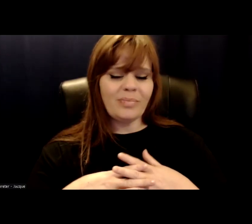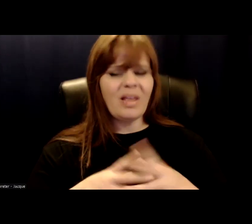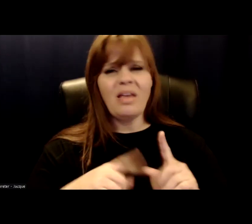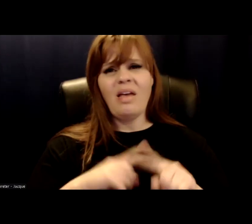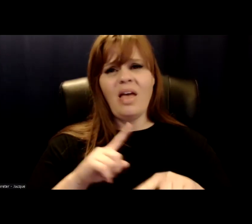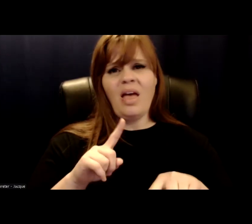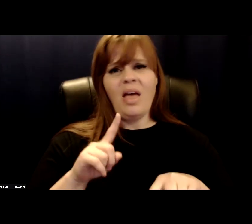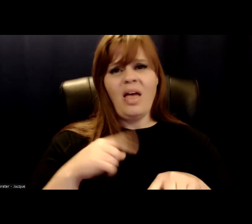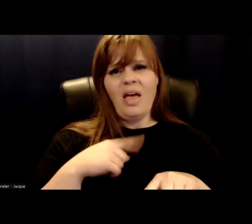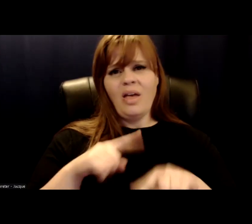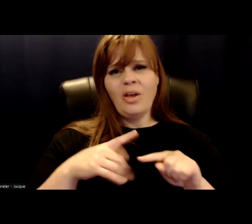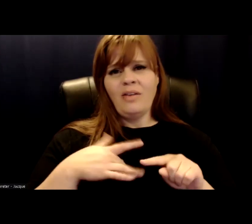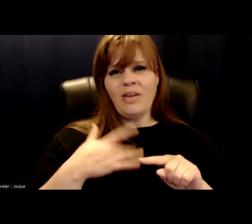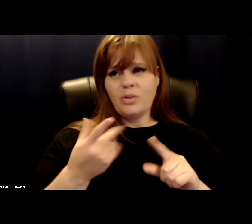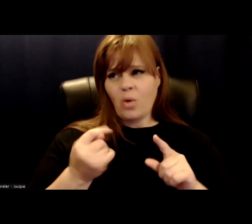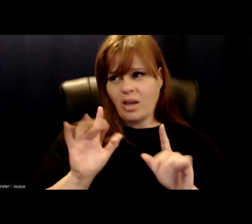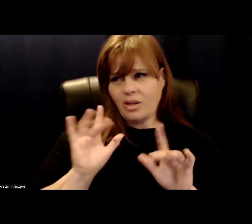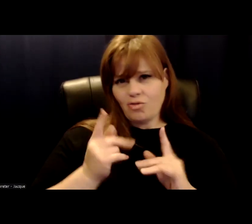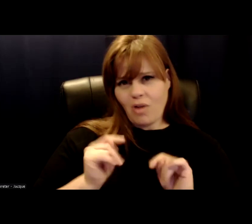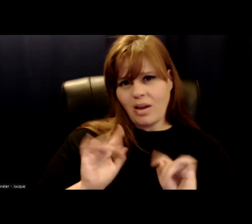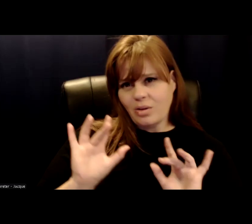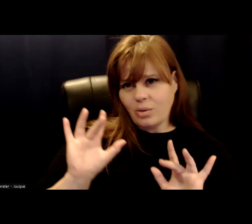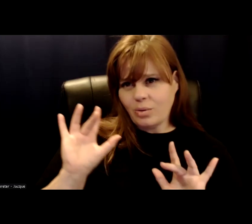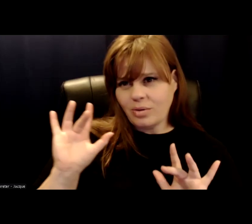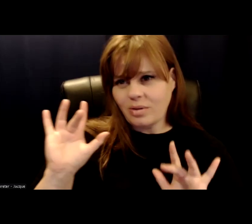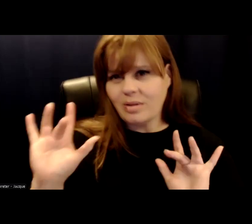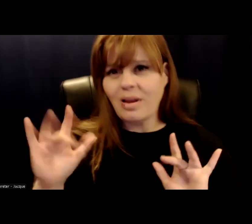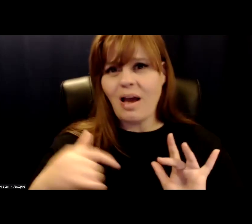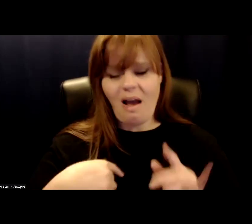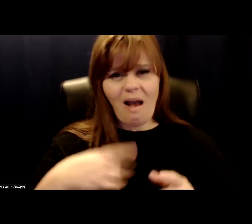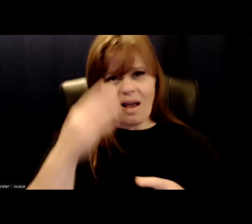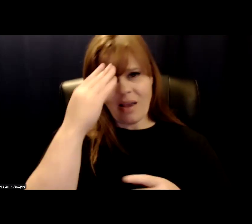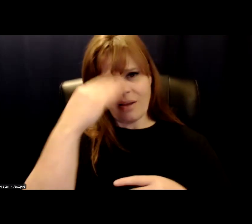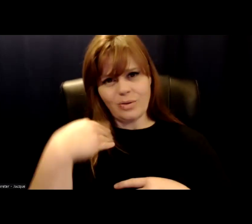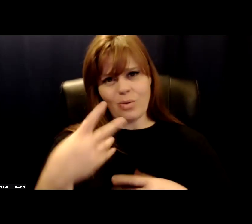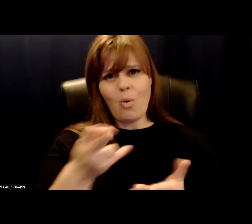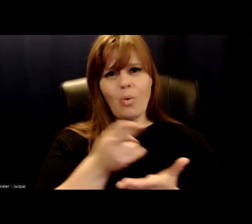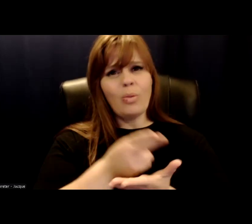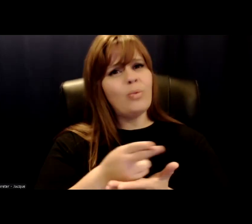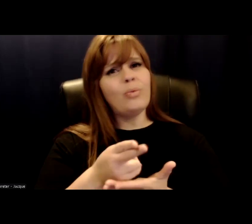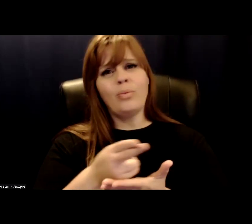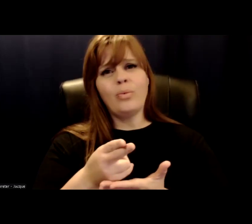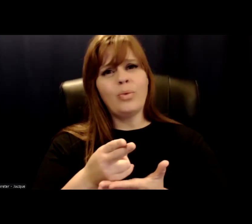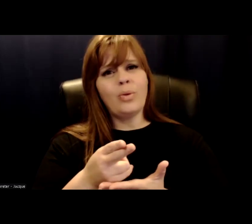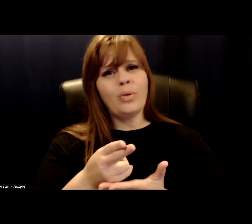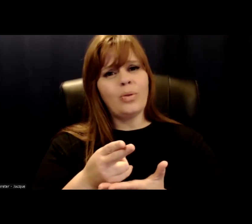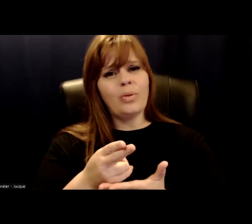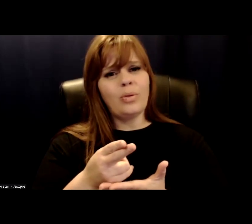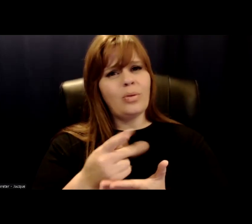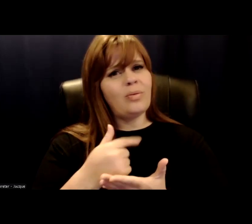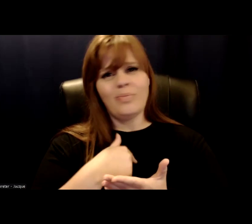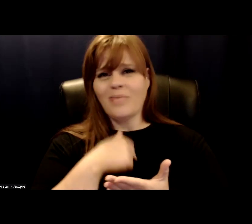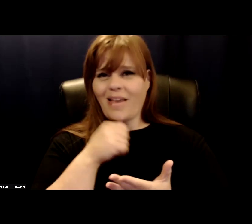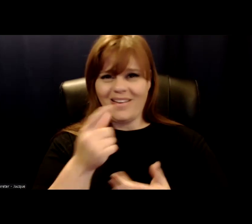I tried to touch. I've told the truth, I didn't come to